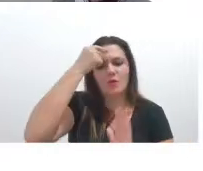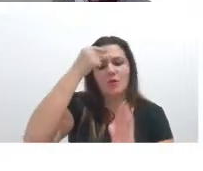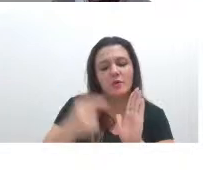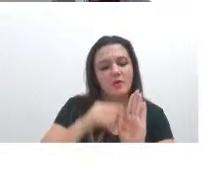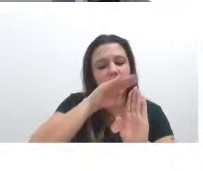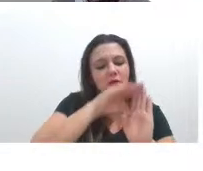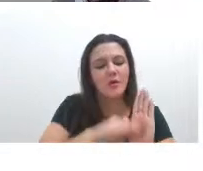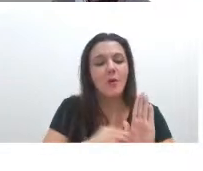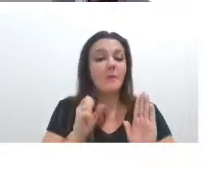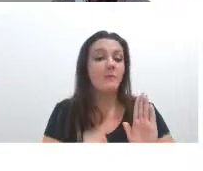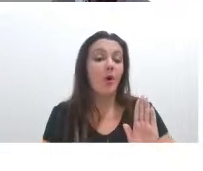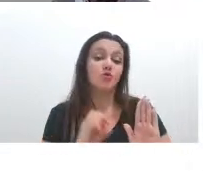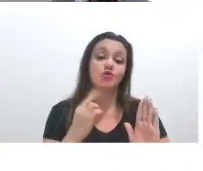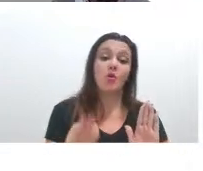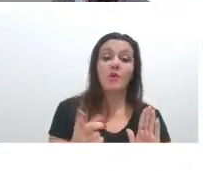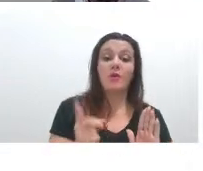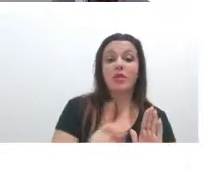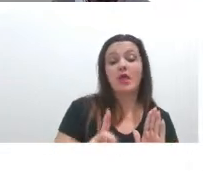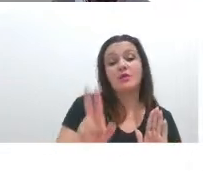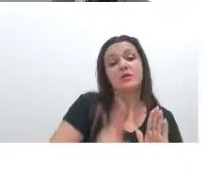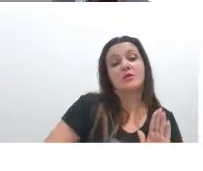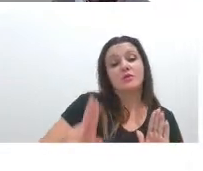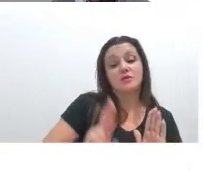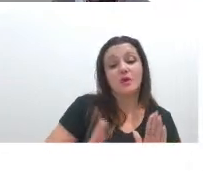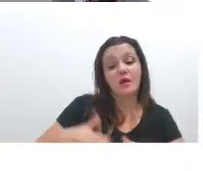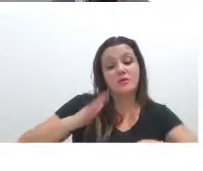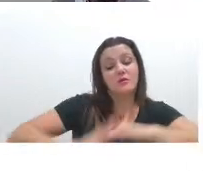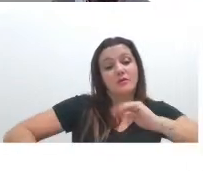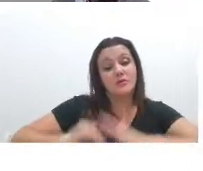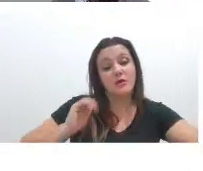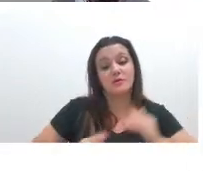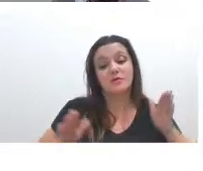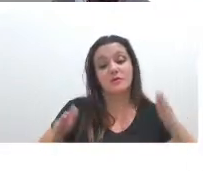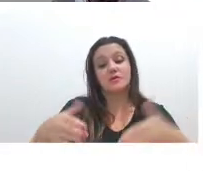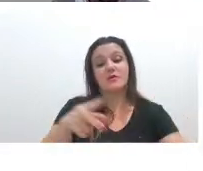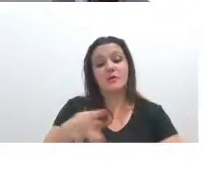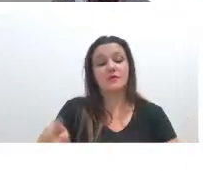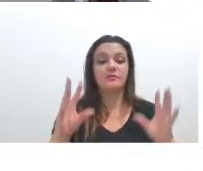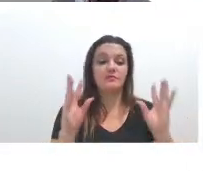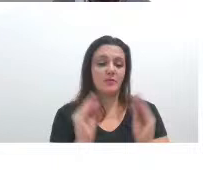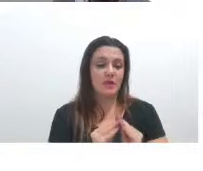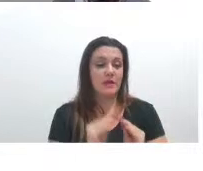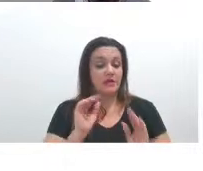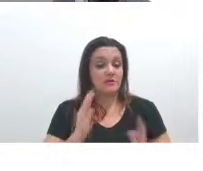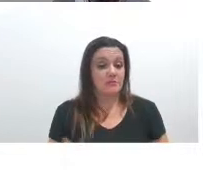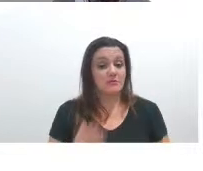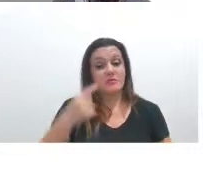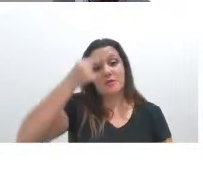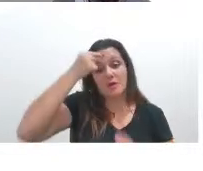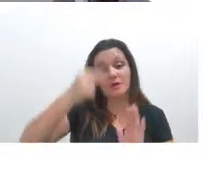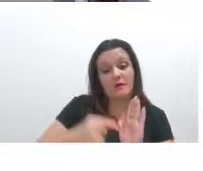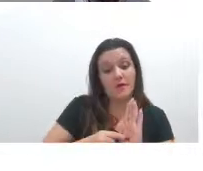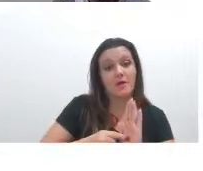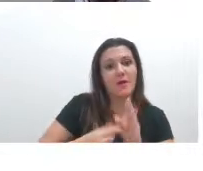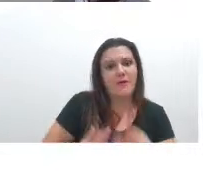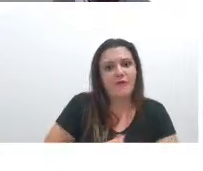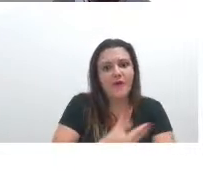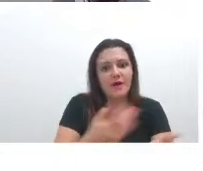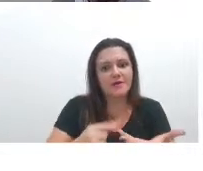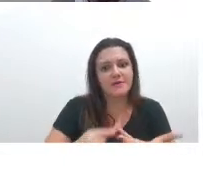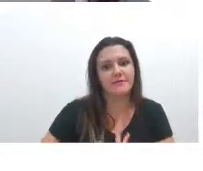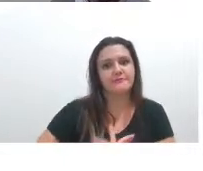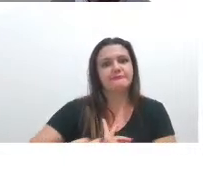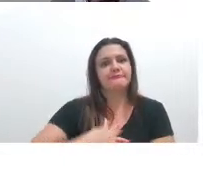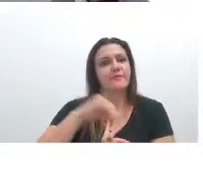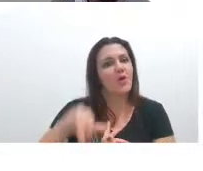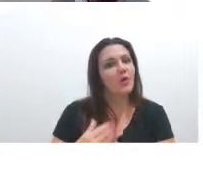teacher tasks. In conclusion, while AI currently offers many affordances and holds potential for English language